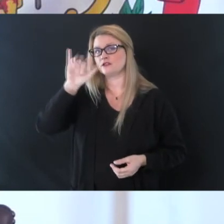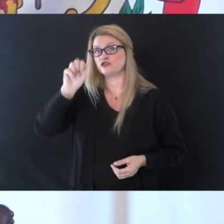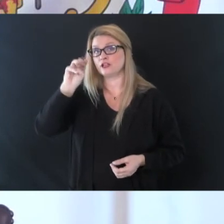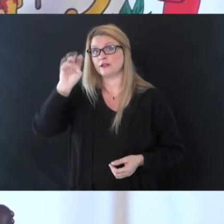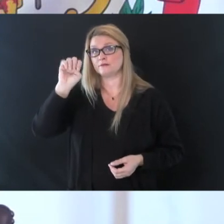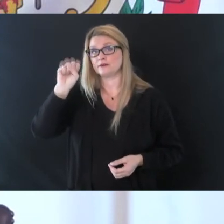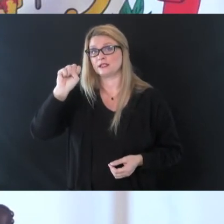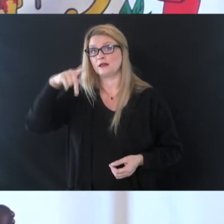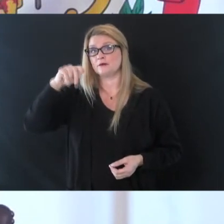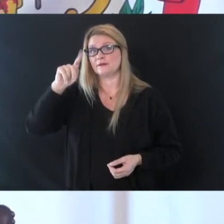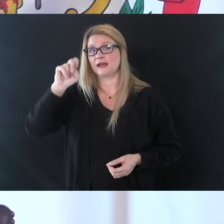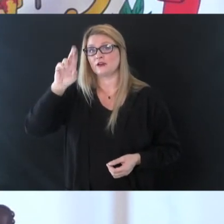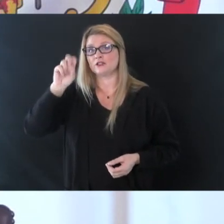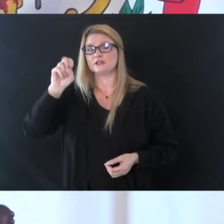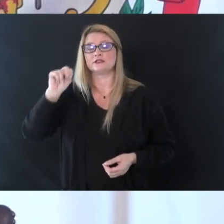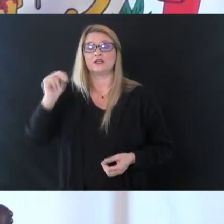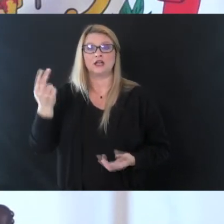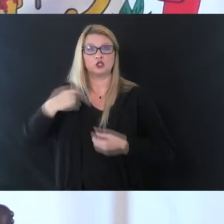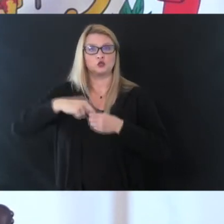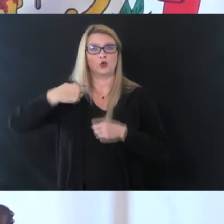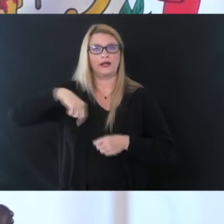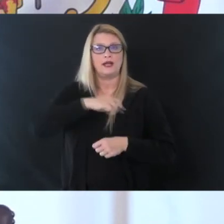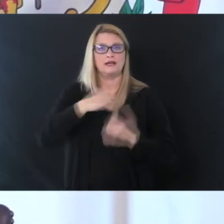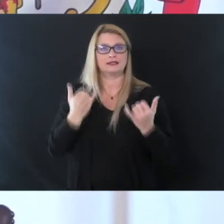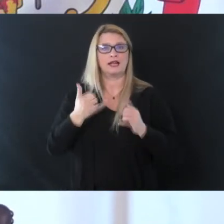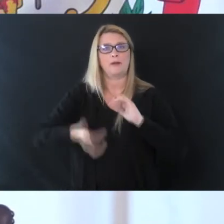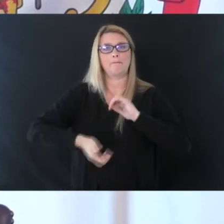us from the partnership of the